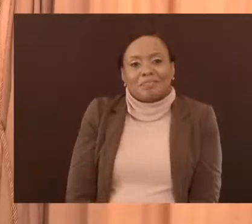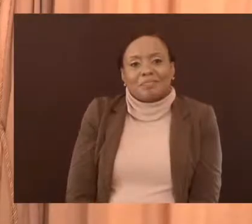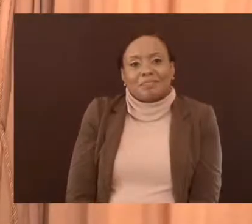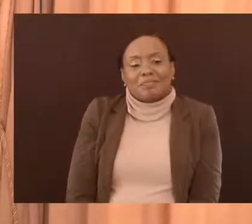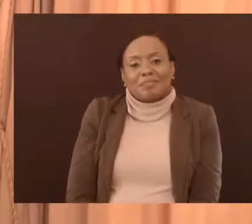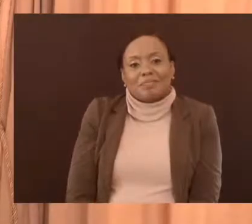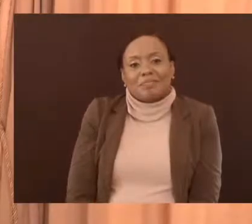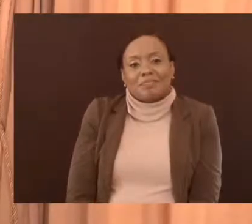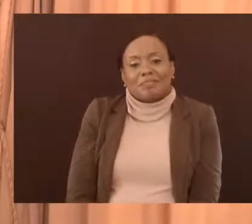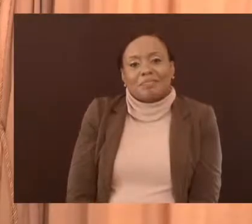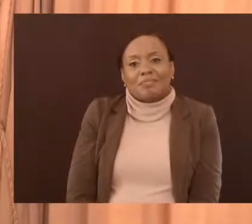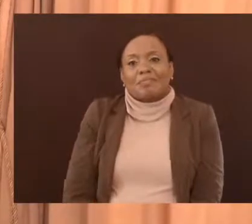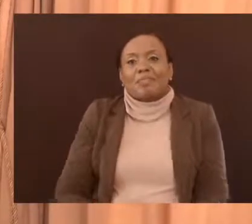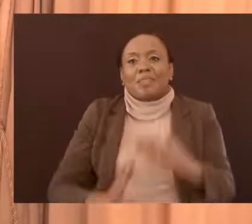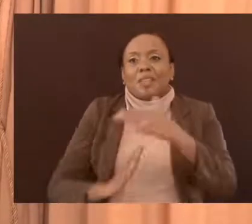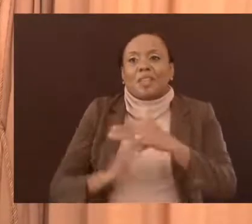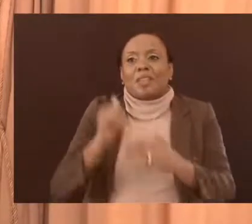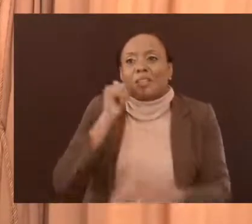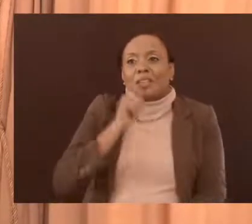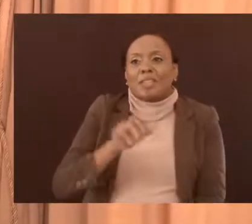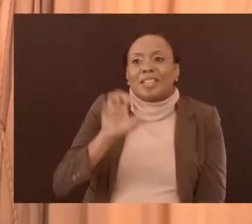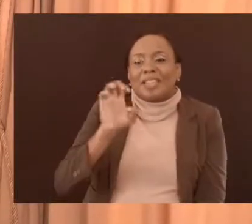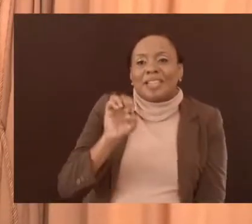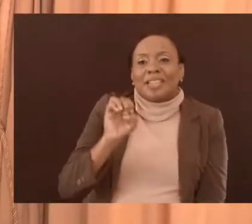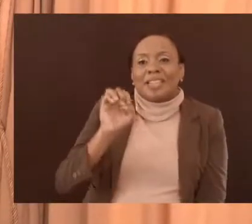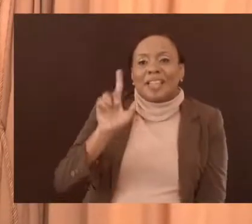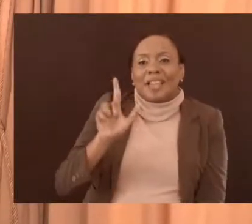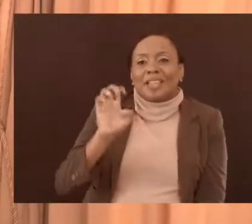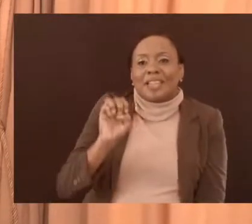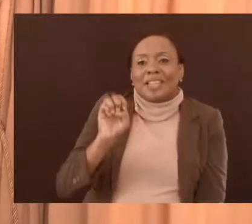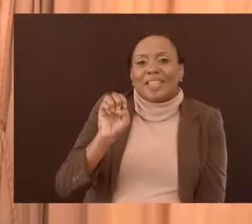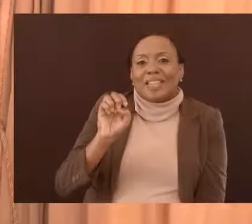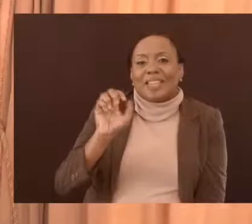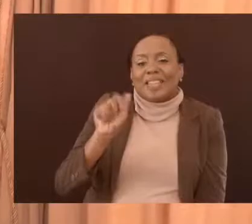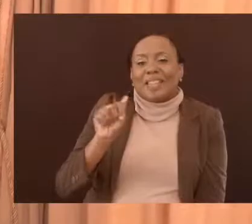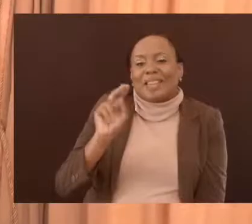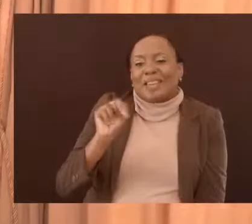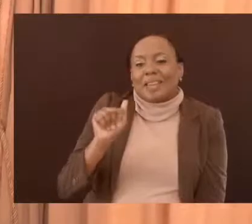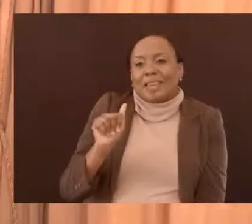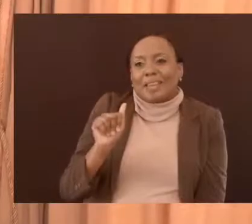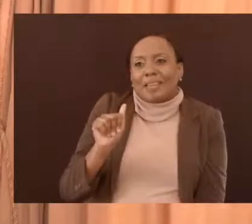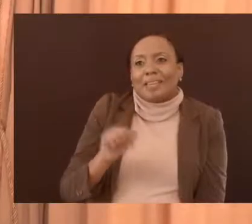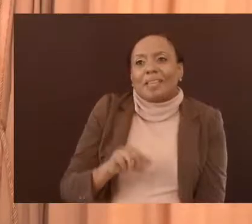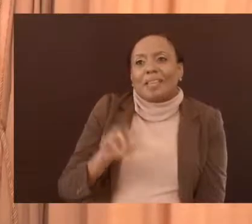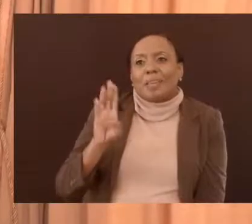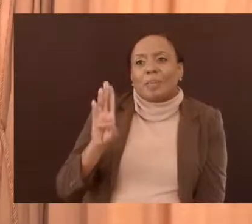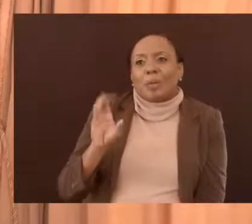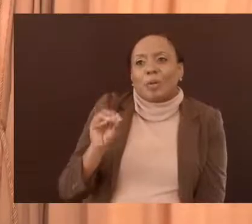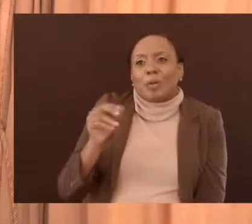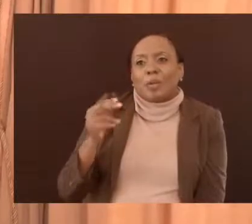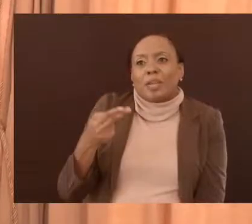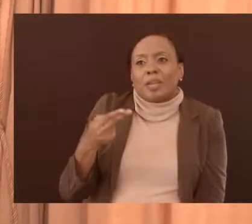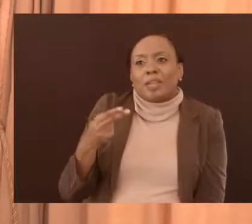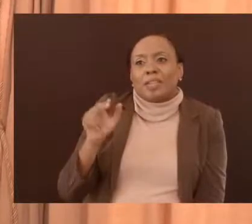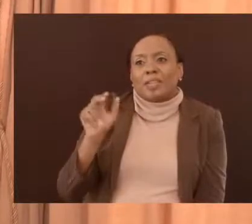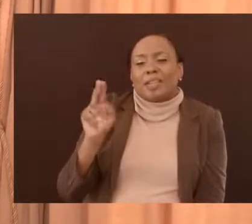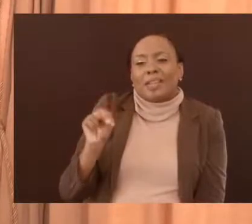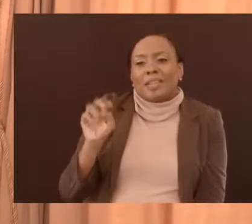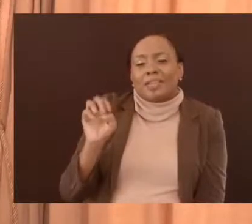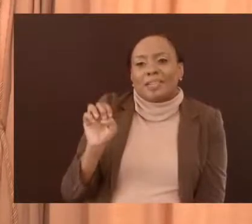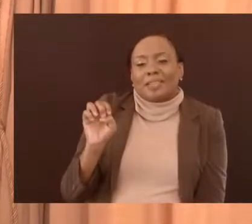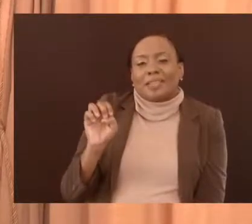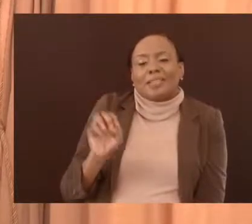girl, her name is Elena, E-L-E-N-A, Bohene,